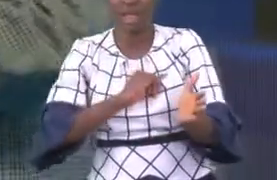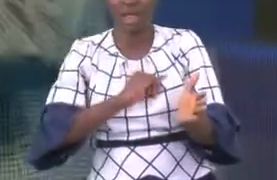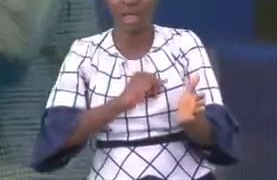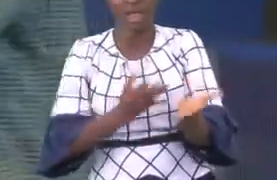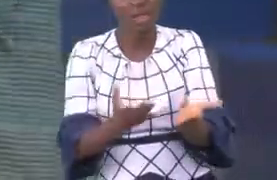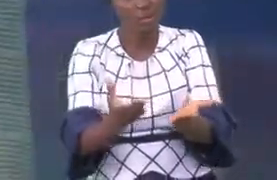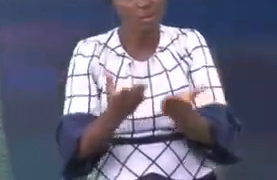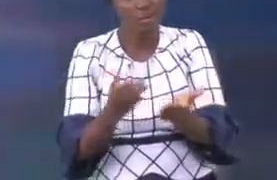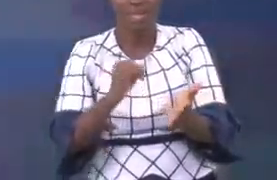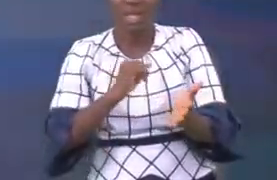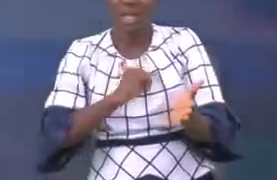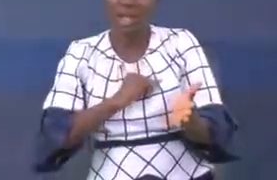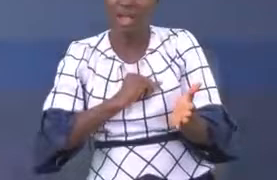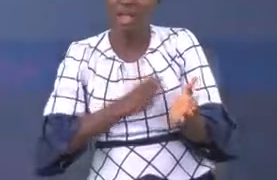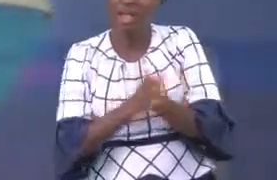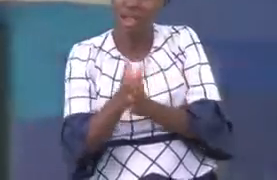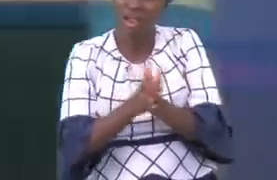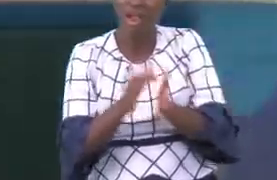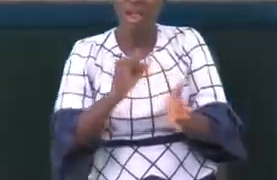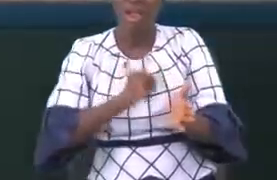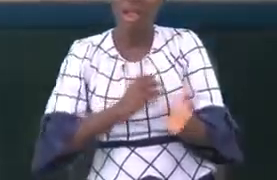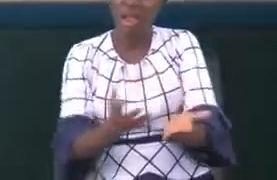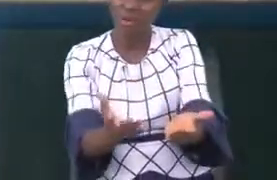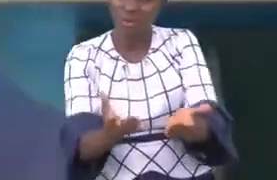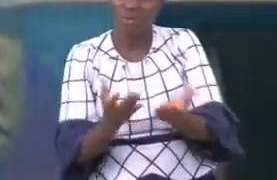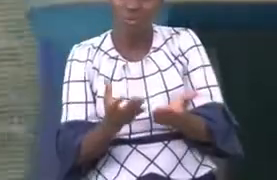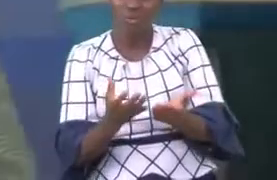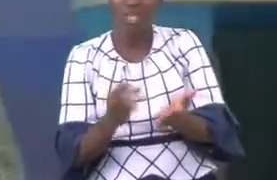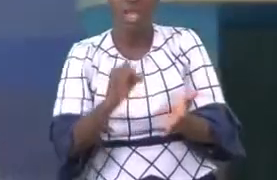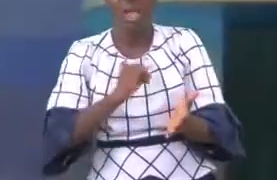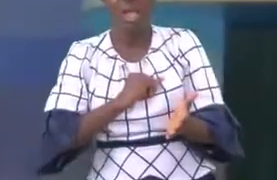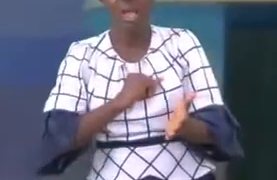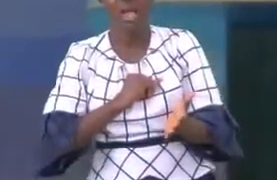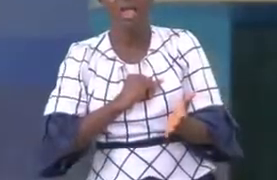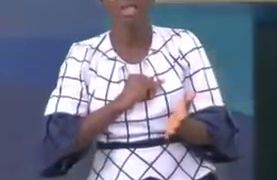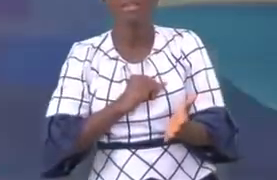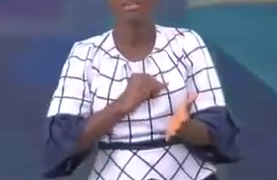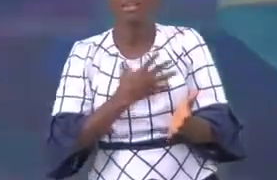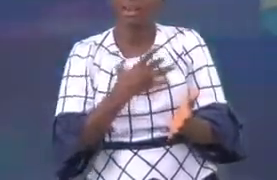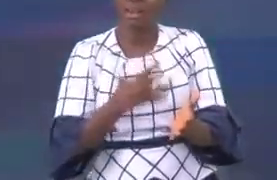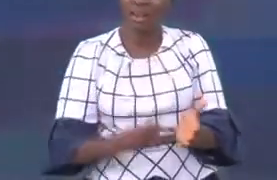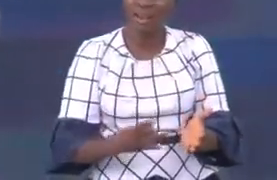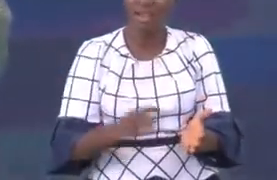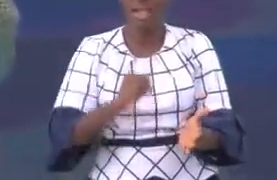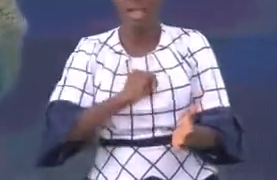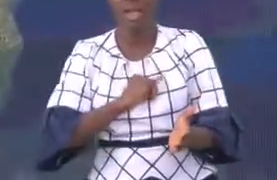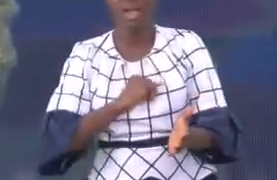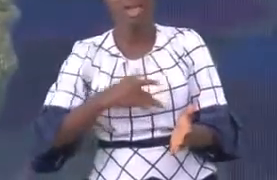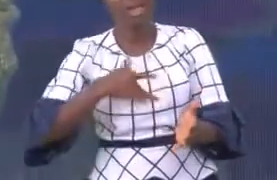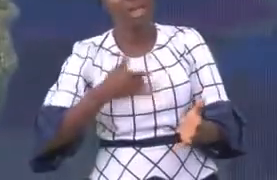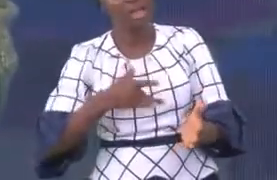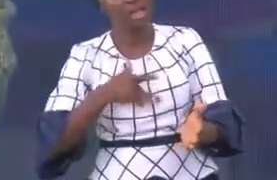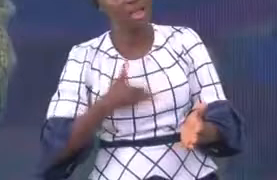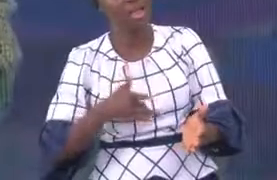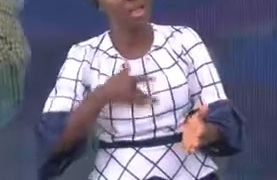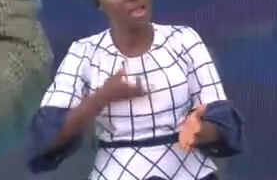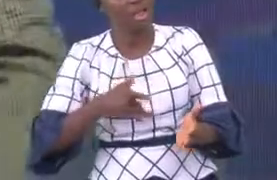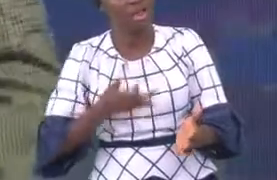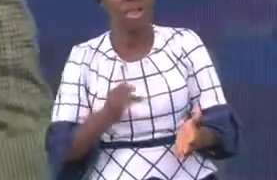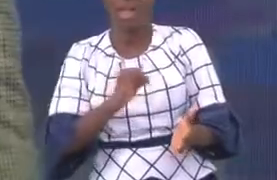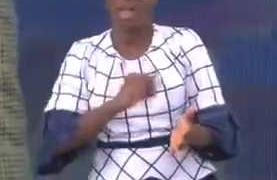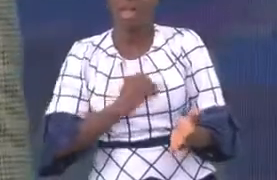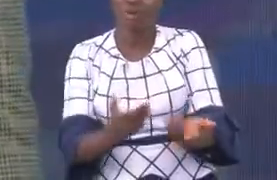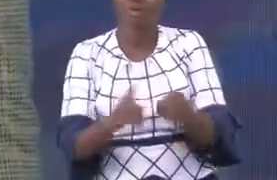I'm longing. You say, I really want to have. The only challenge is, although we